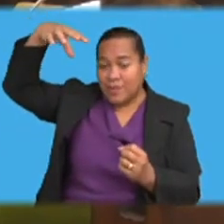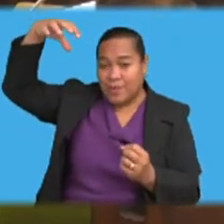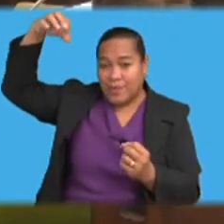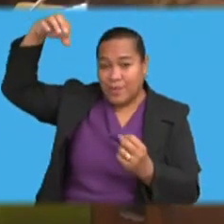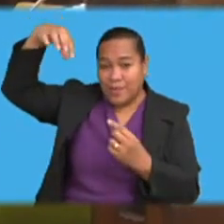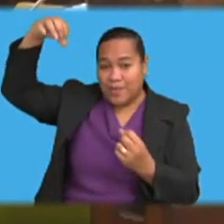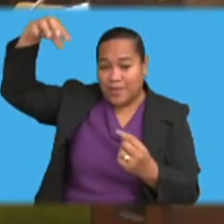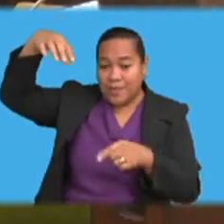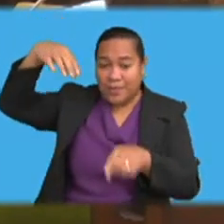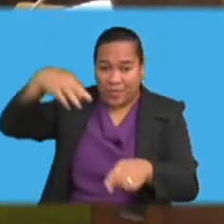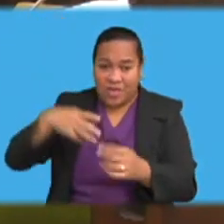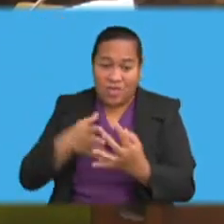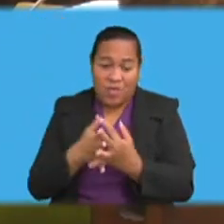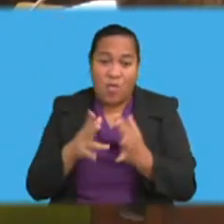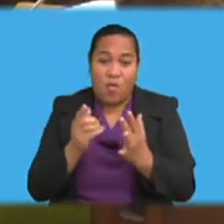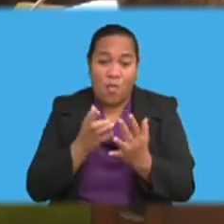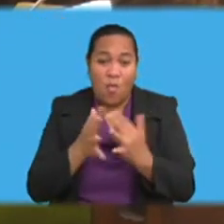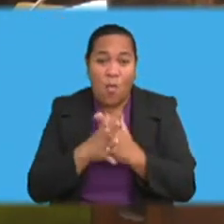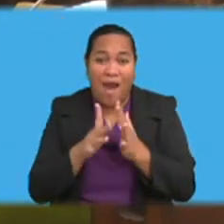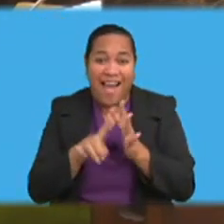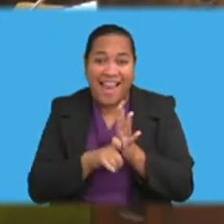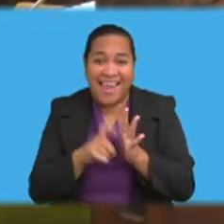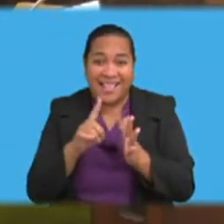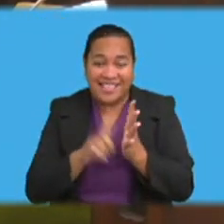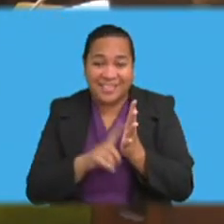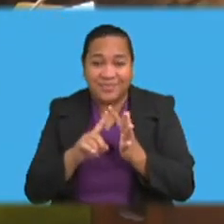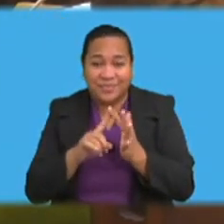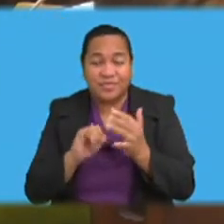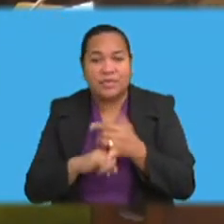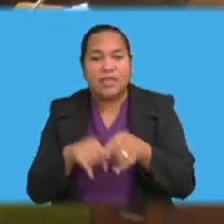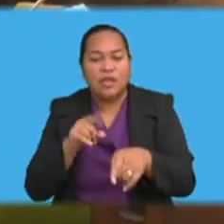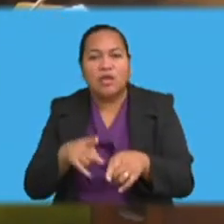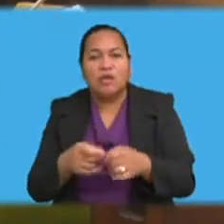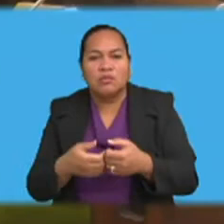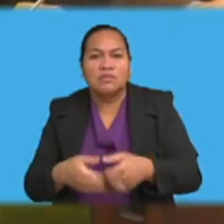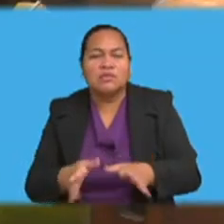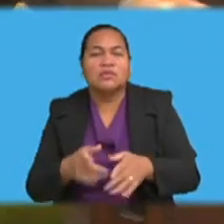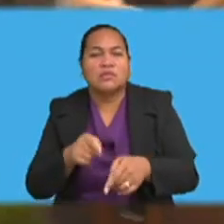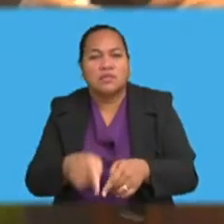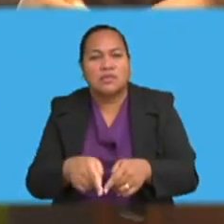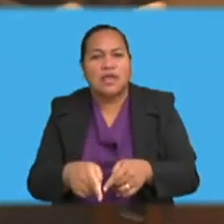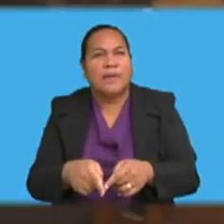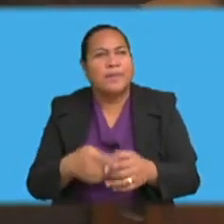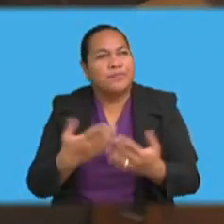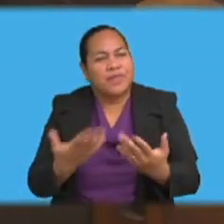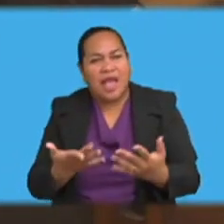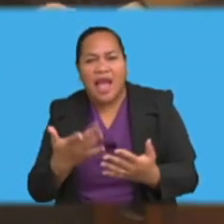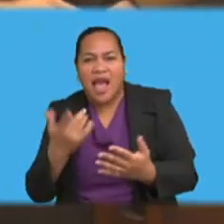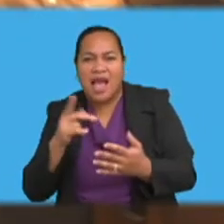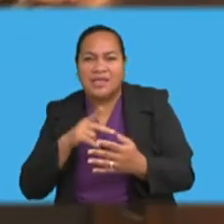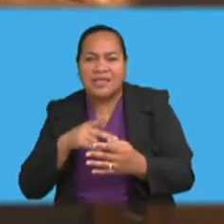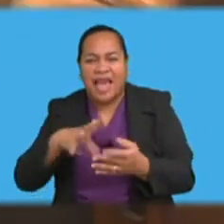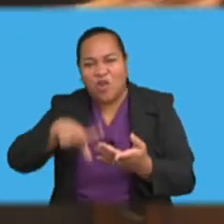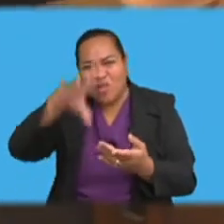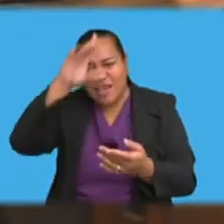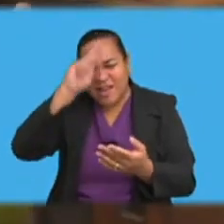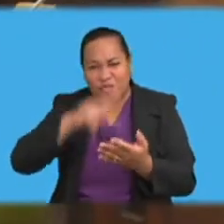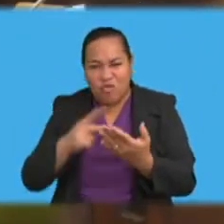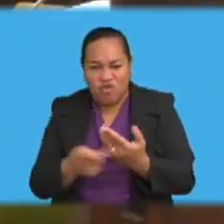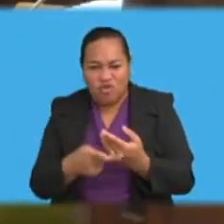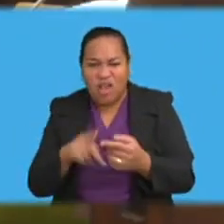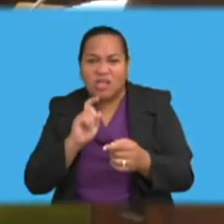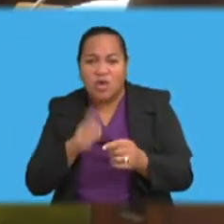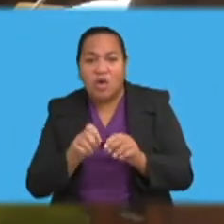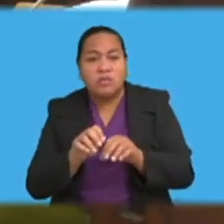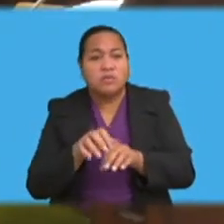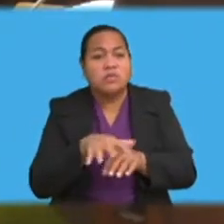television to roll out various educational programs. So if, for example, we're rolling out lessons in English, we must have somebody who's in Oniata,